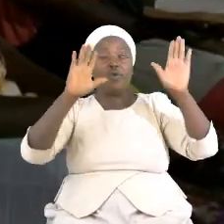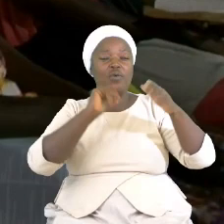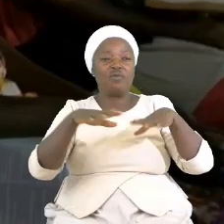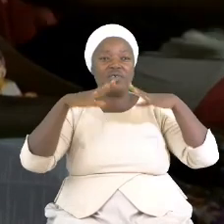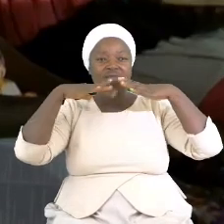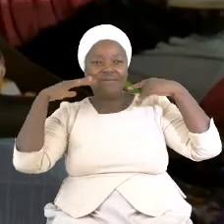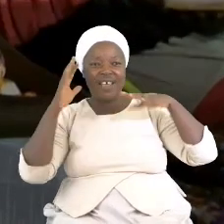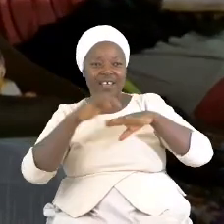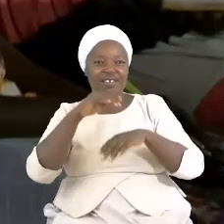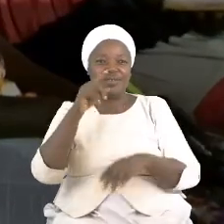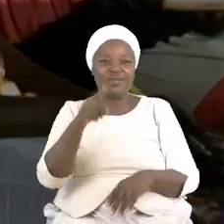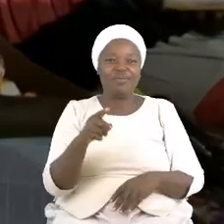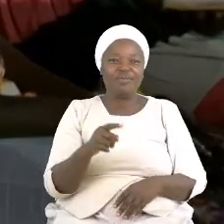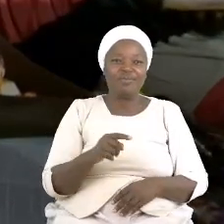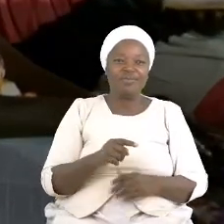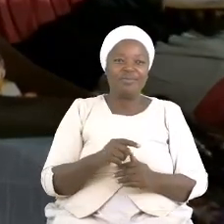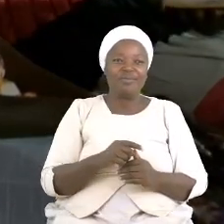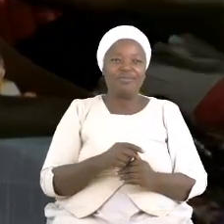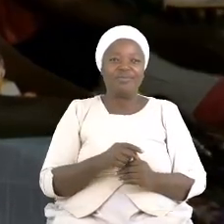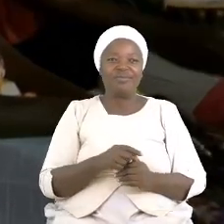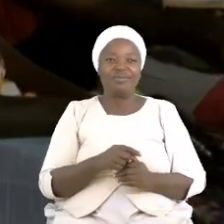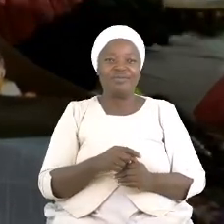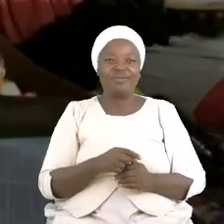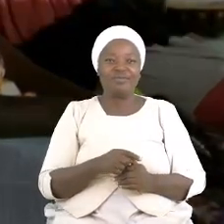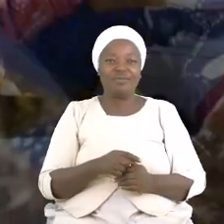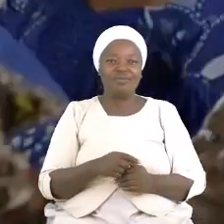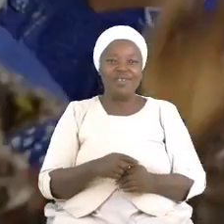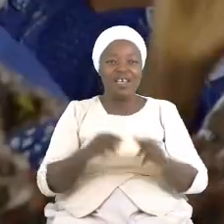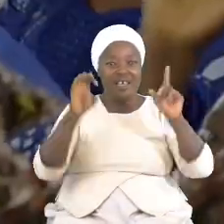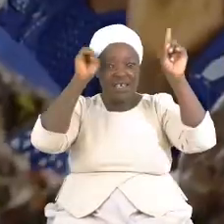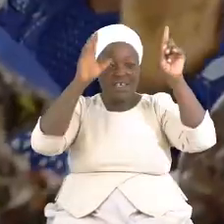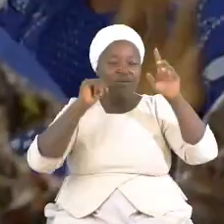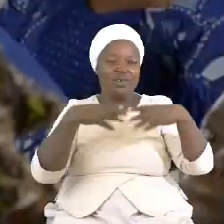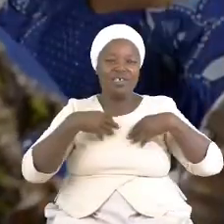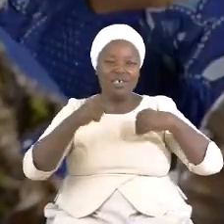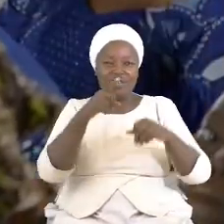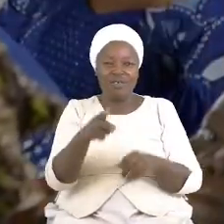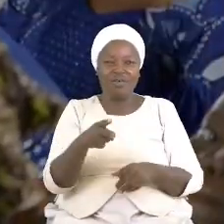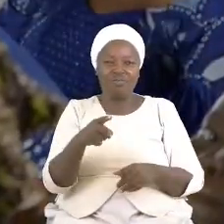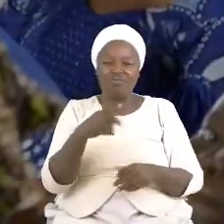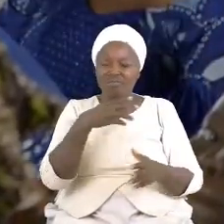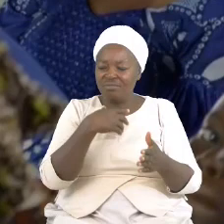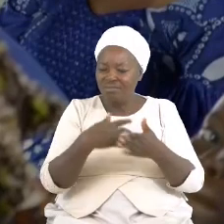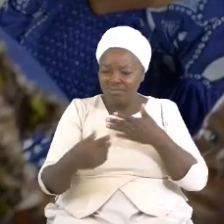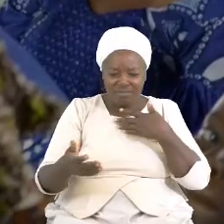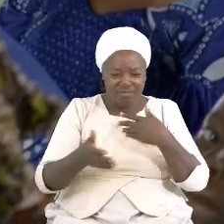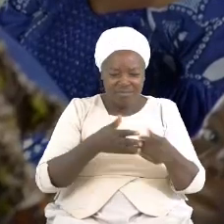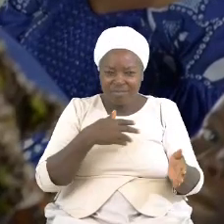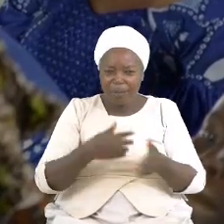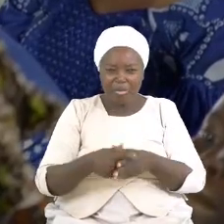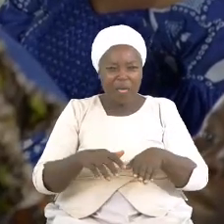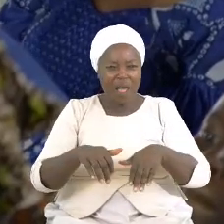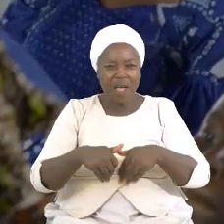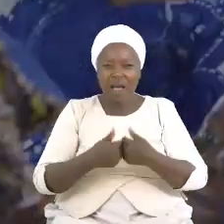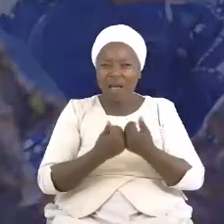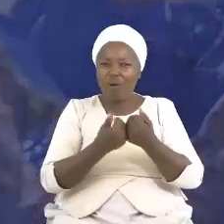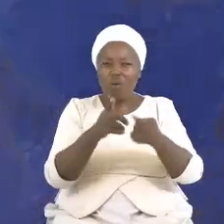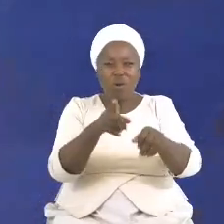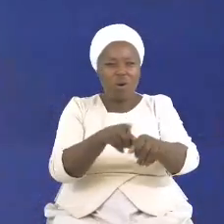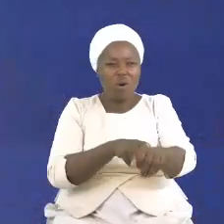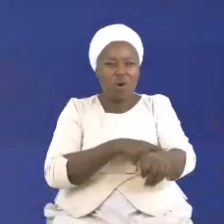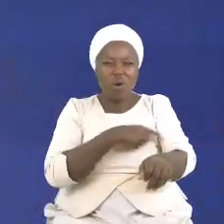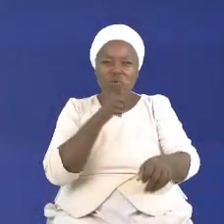you. It will heal you. No matter how far gone you have